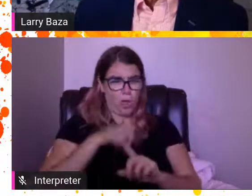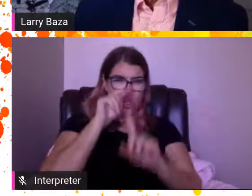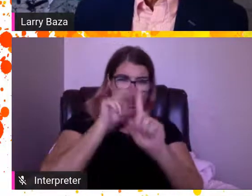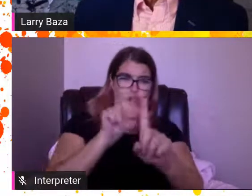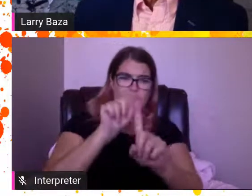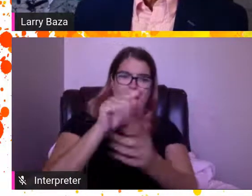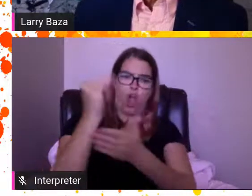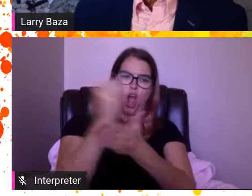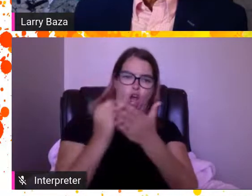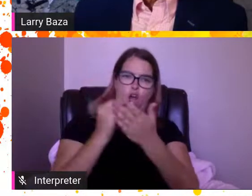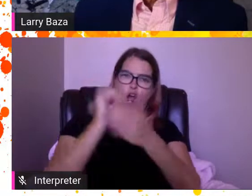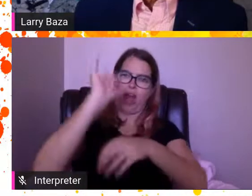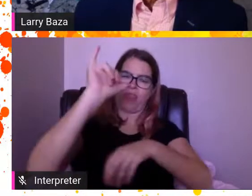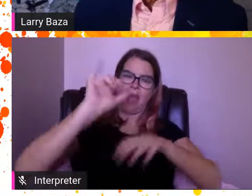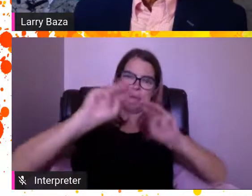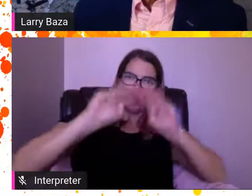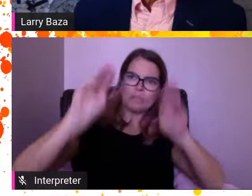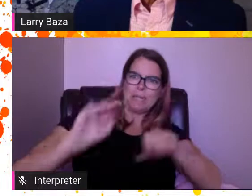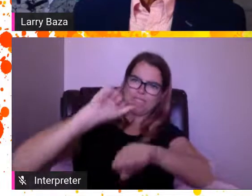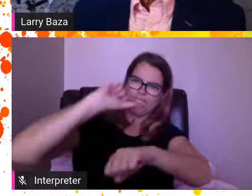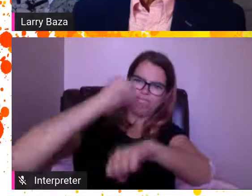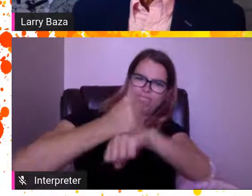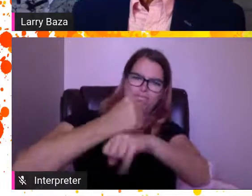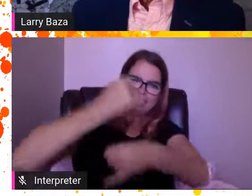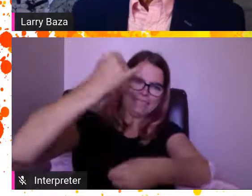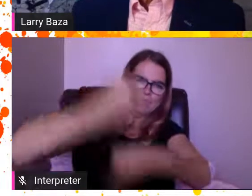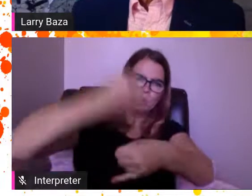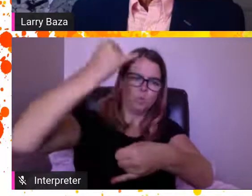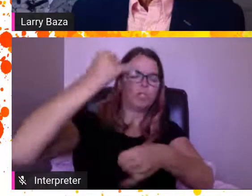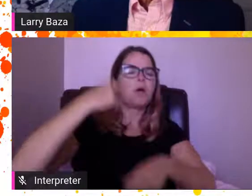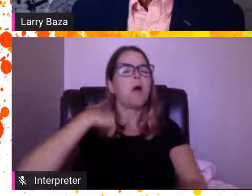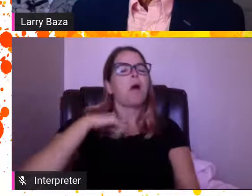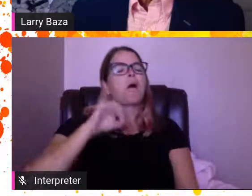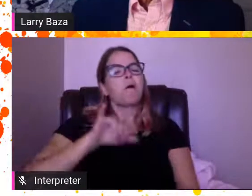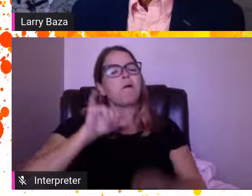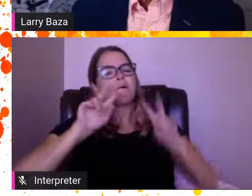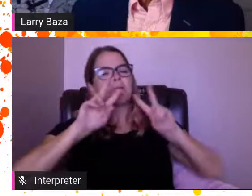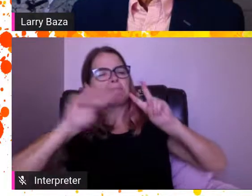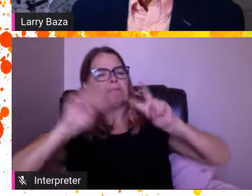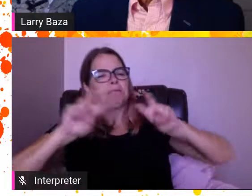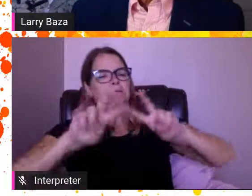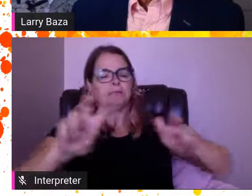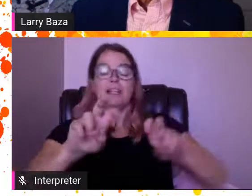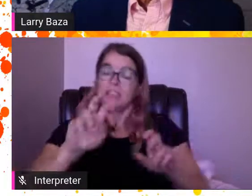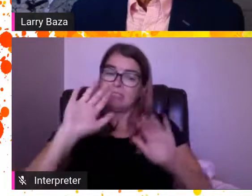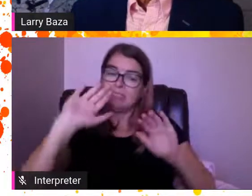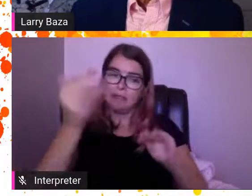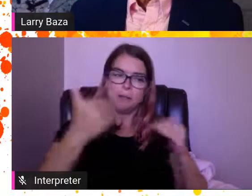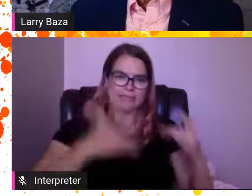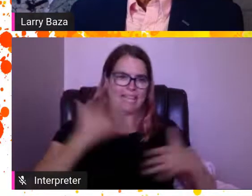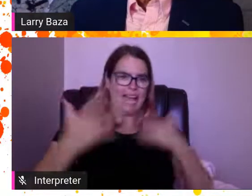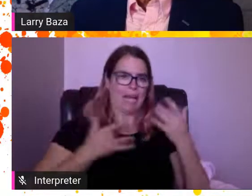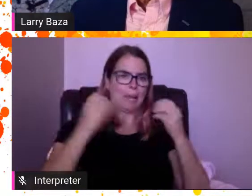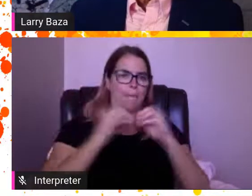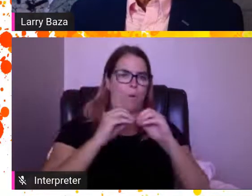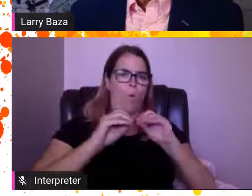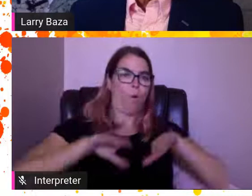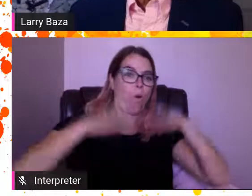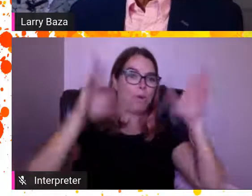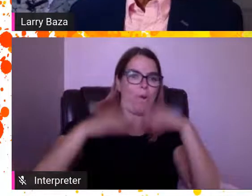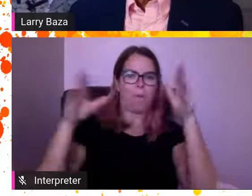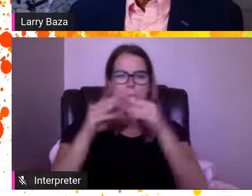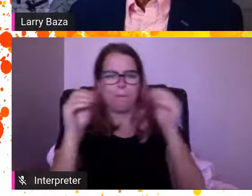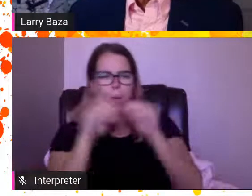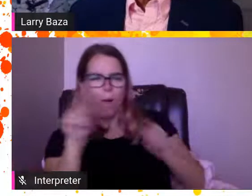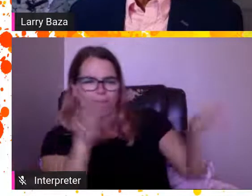et cetera. And I think it's really exciting because there's so many opportunities that are opening up because of this reexamination of all of our,